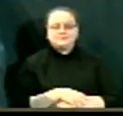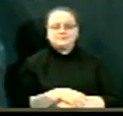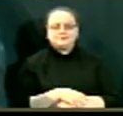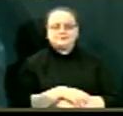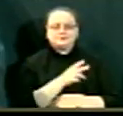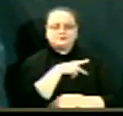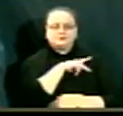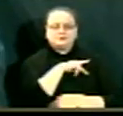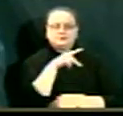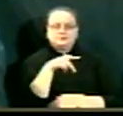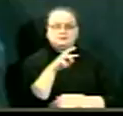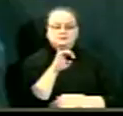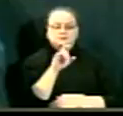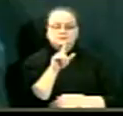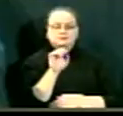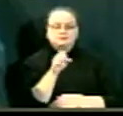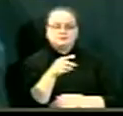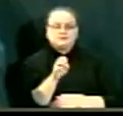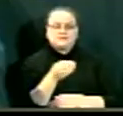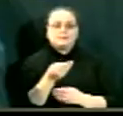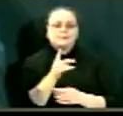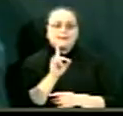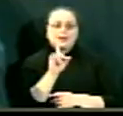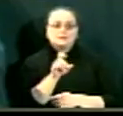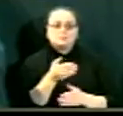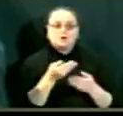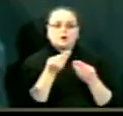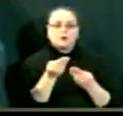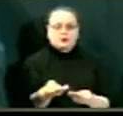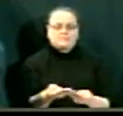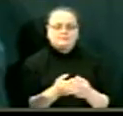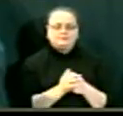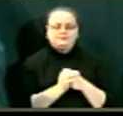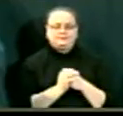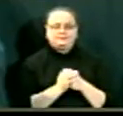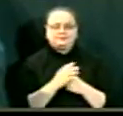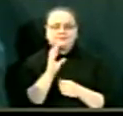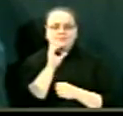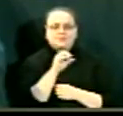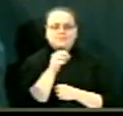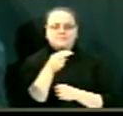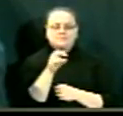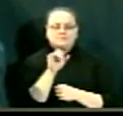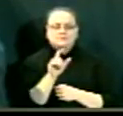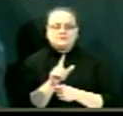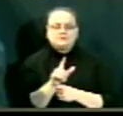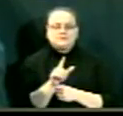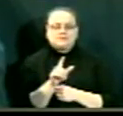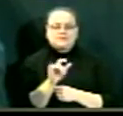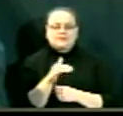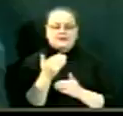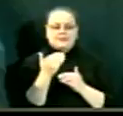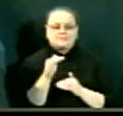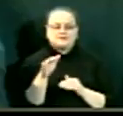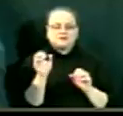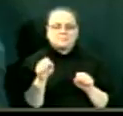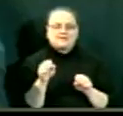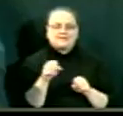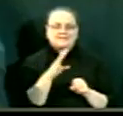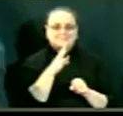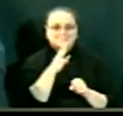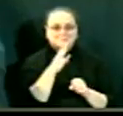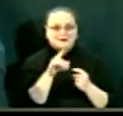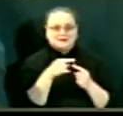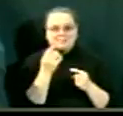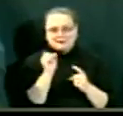Personal privilege has been asked for and granted. So I guess, Ms. Hill, that limits your ability to speak to